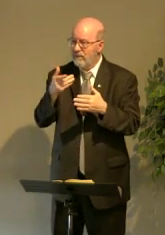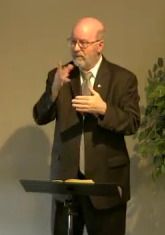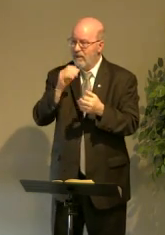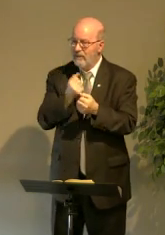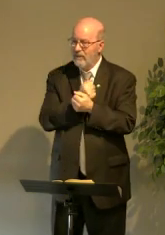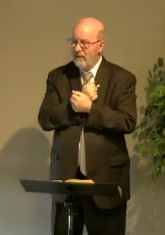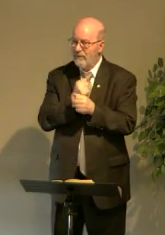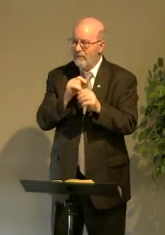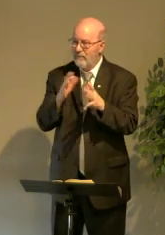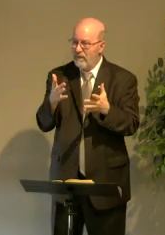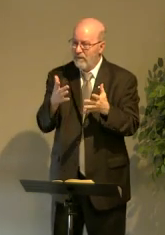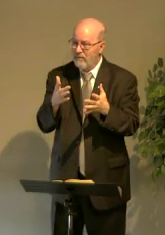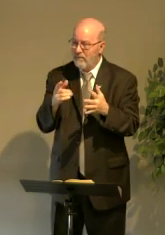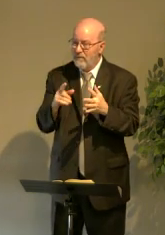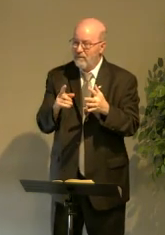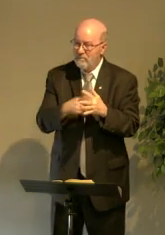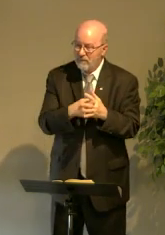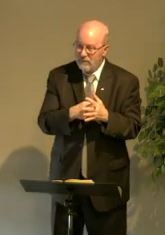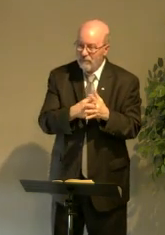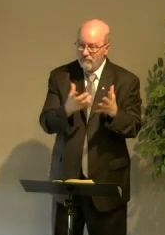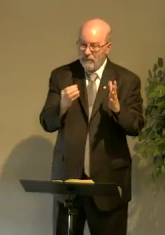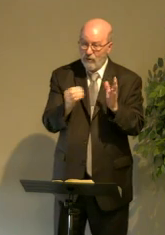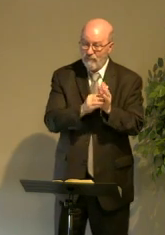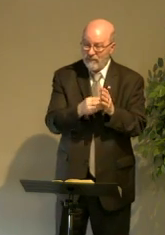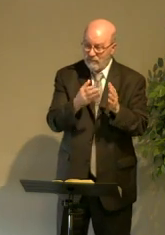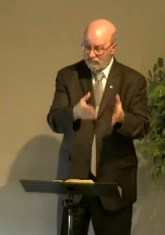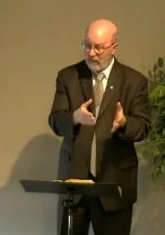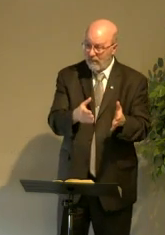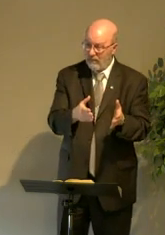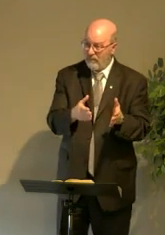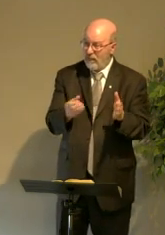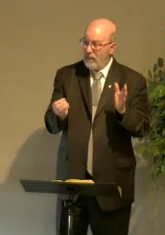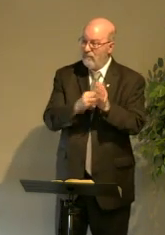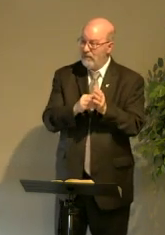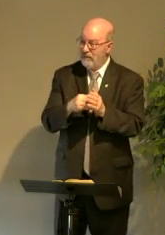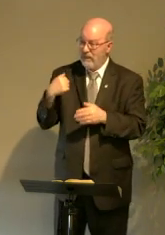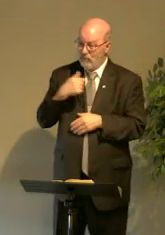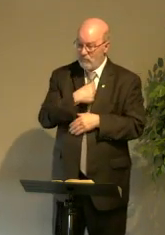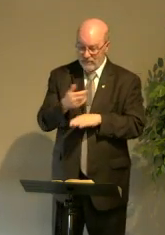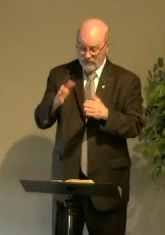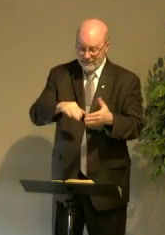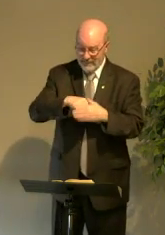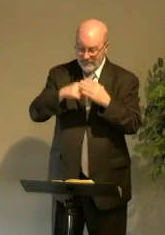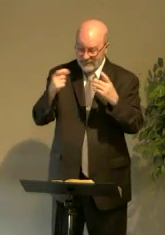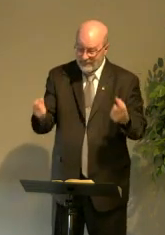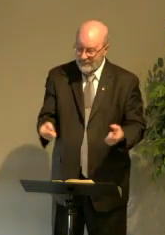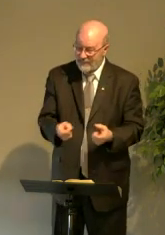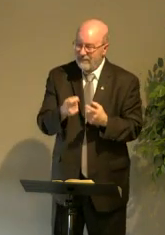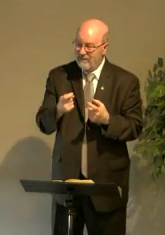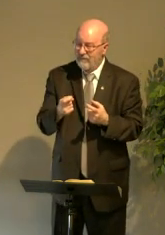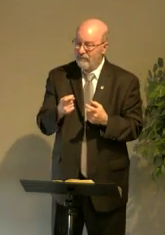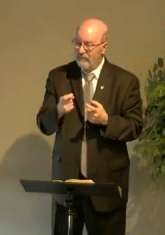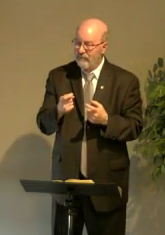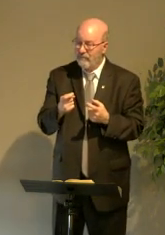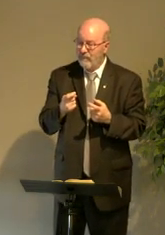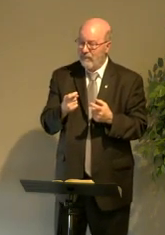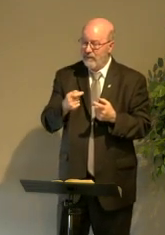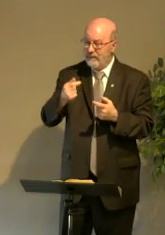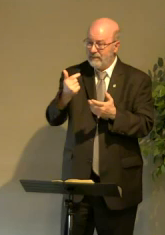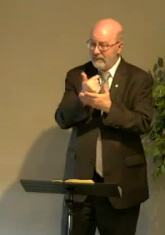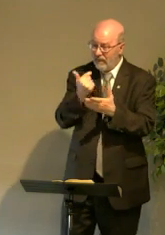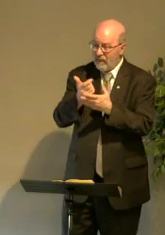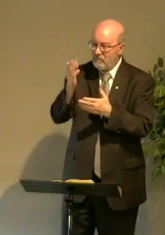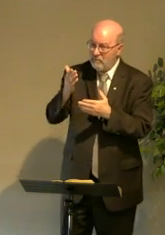God's love in the Bible, but it starts in a very offensive way. And the offense is that we are dead in trespasses and sins. The